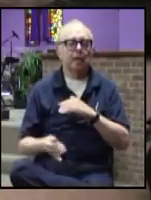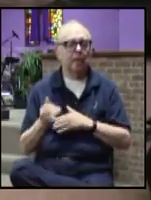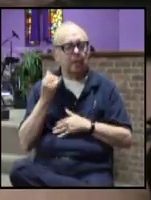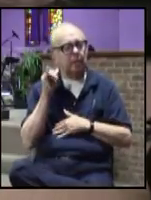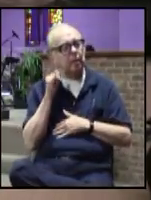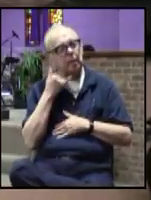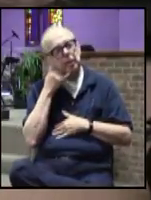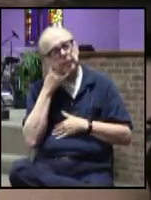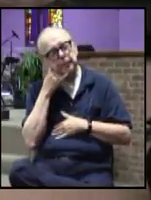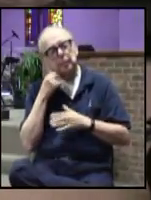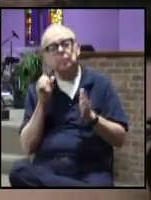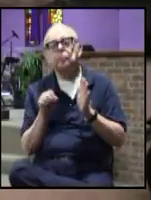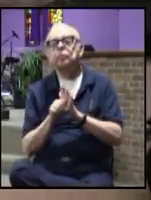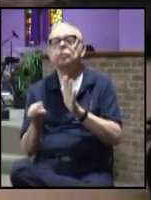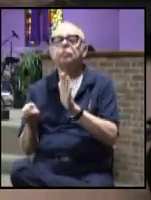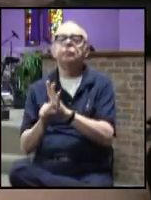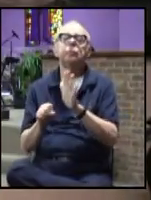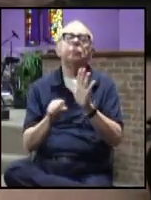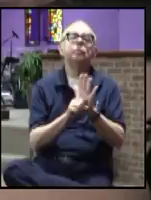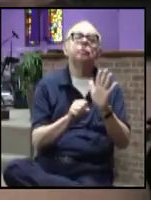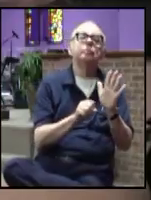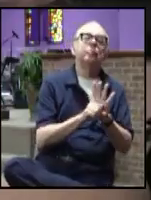Whatever ringer you got on goes off.